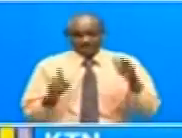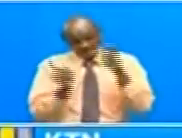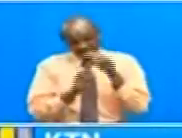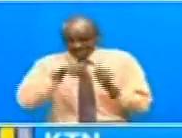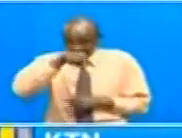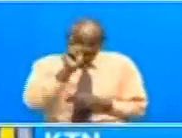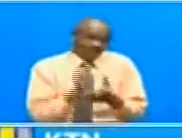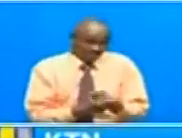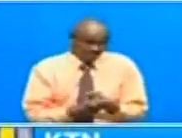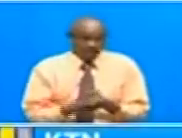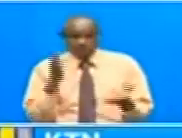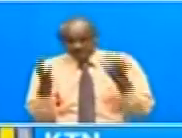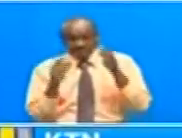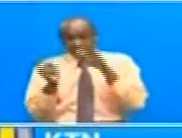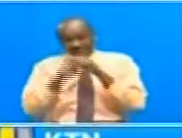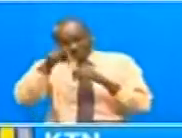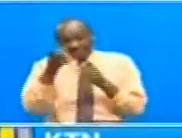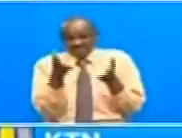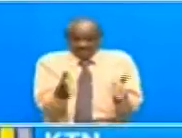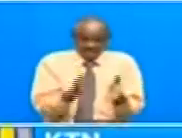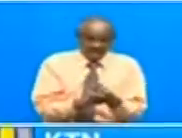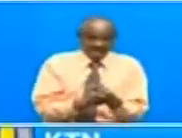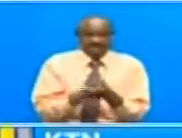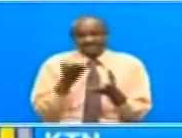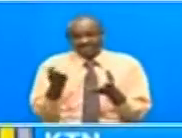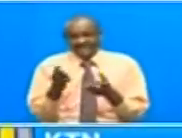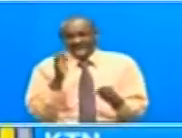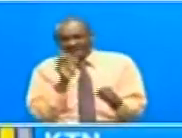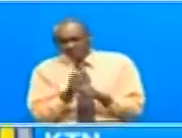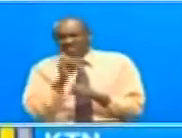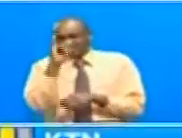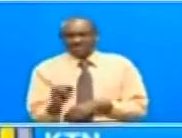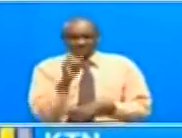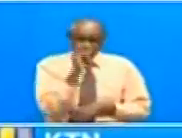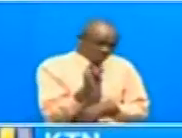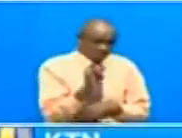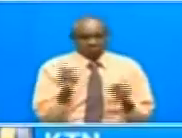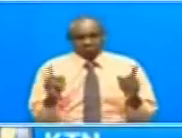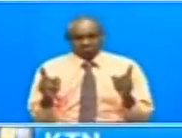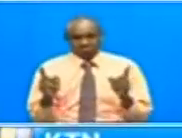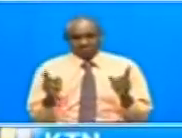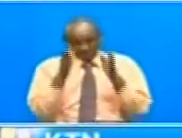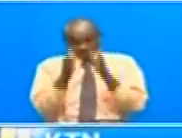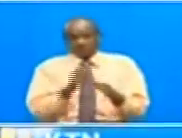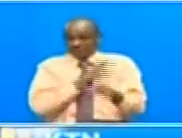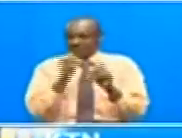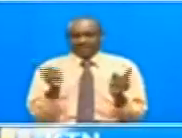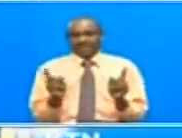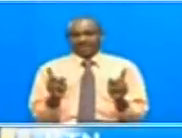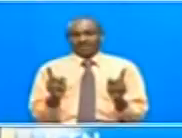ministry itself and whether the ministry is present, and not so much the individuals in their personal